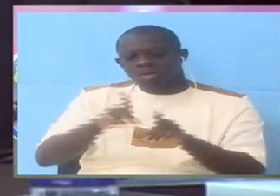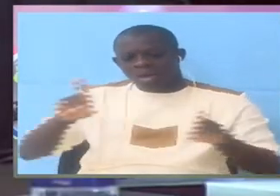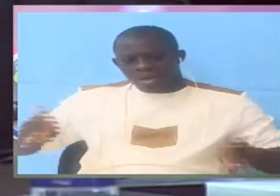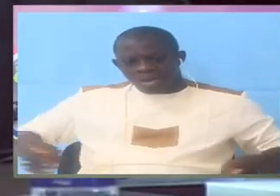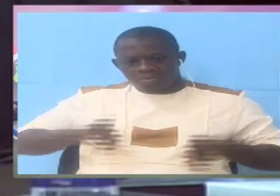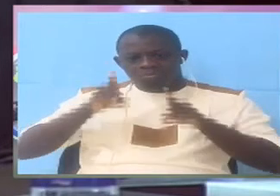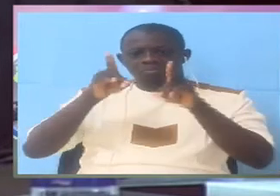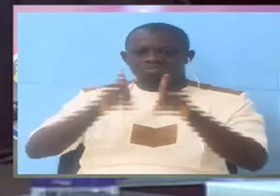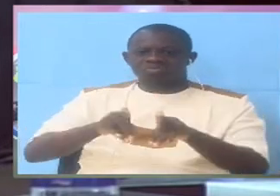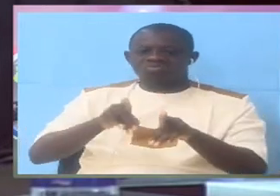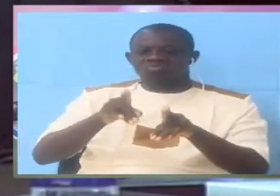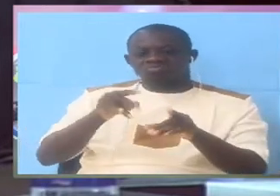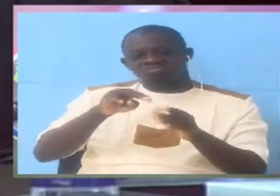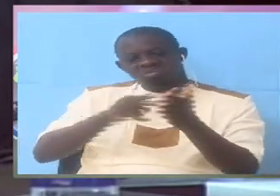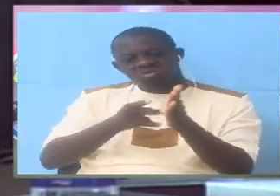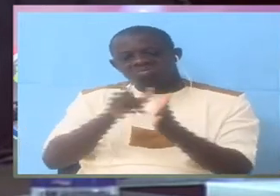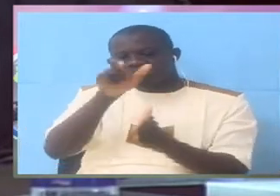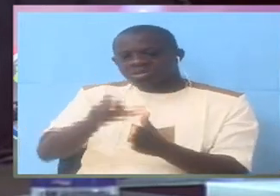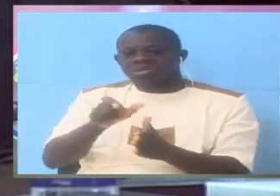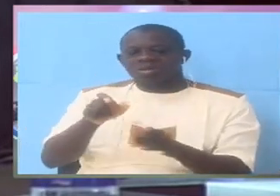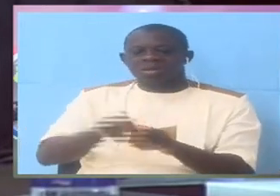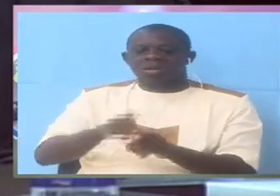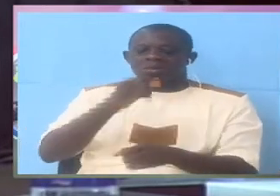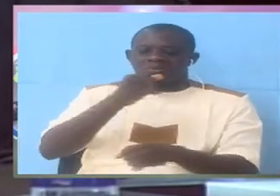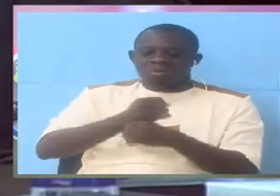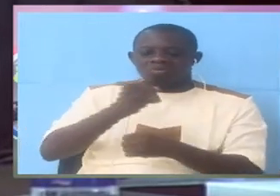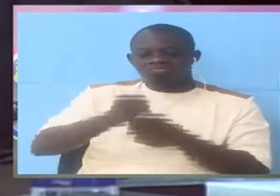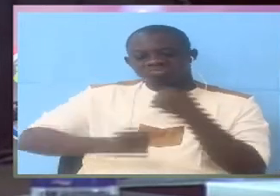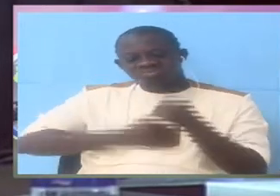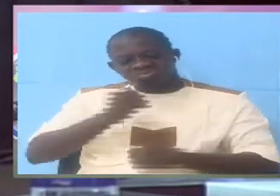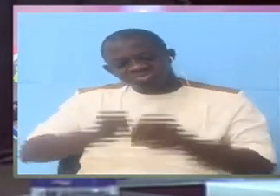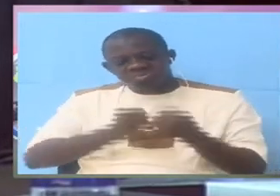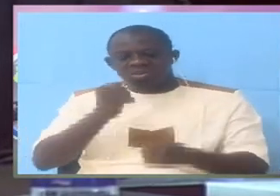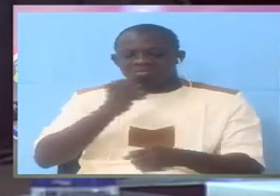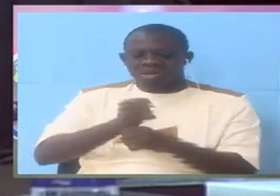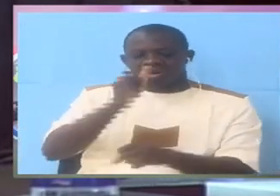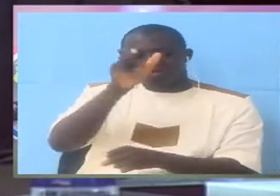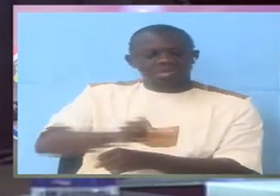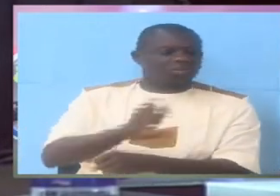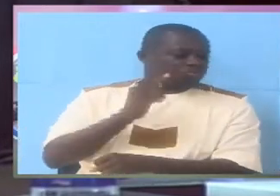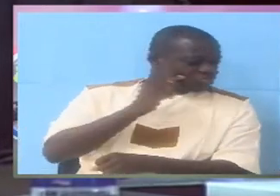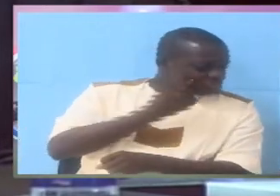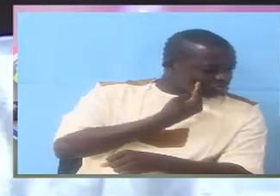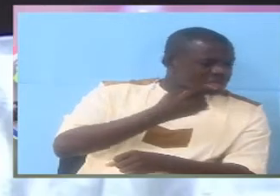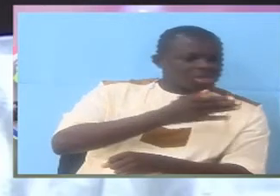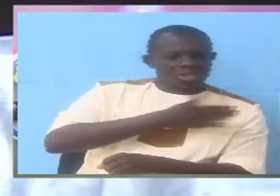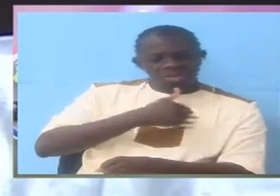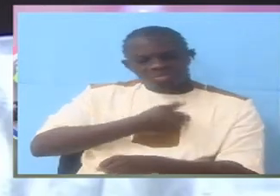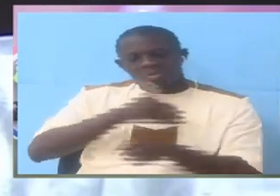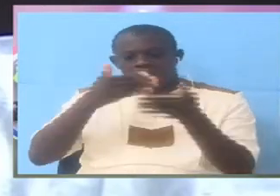participated in inhuman and degrading treatment of anybody?